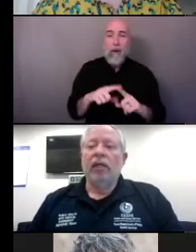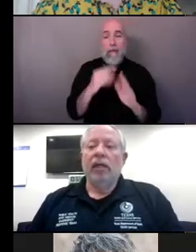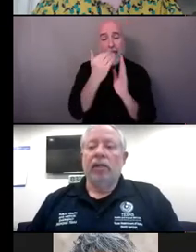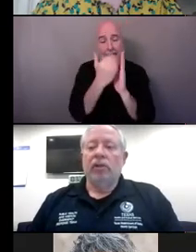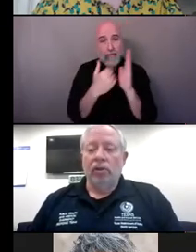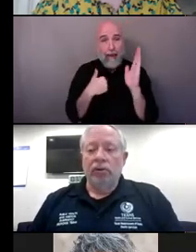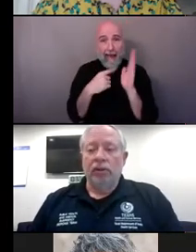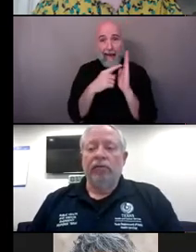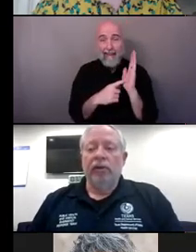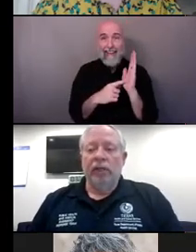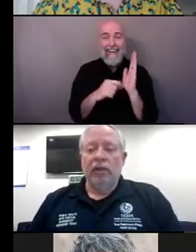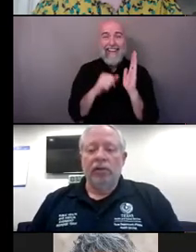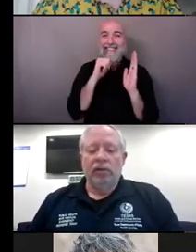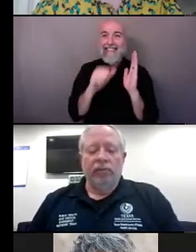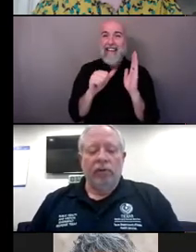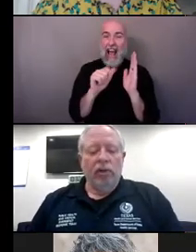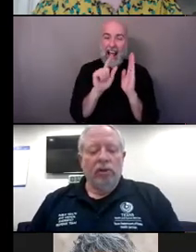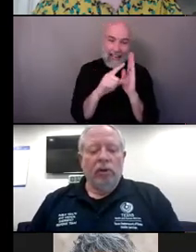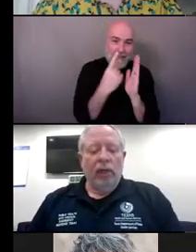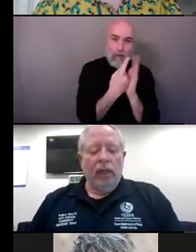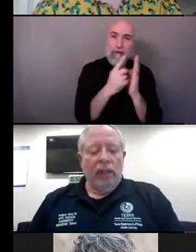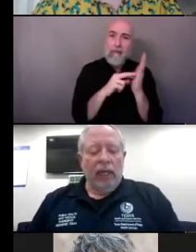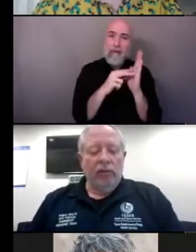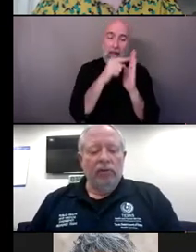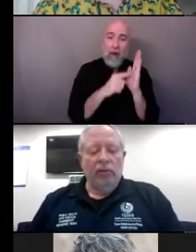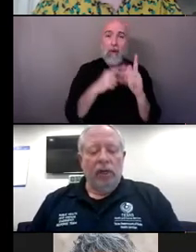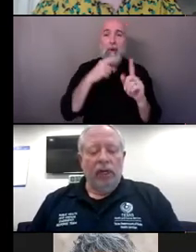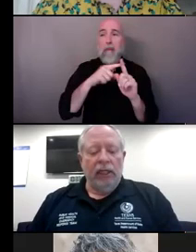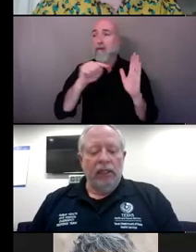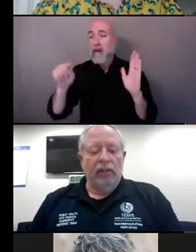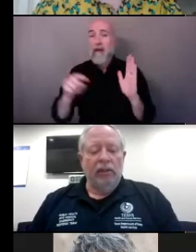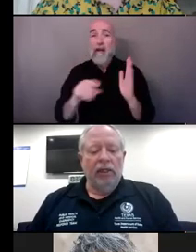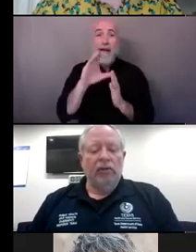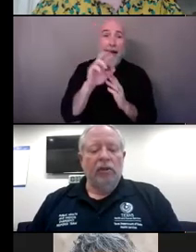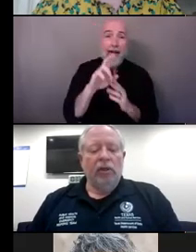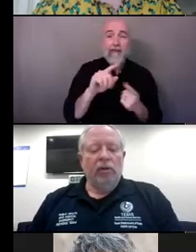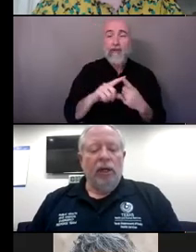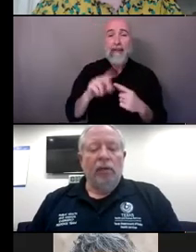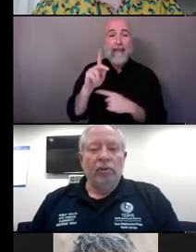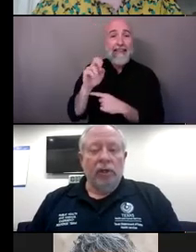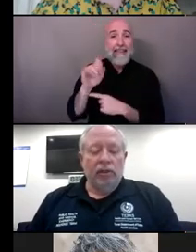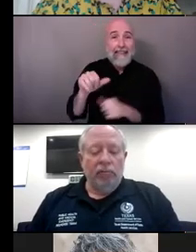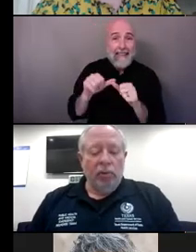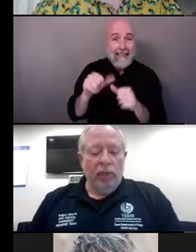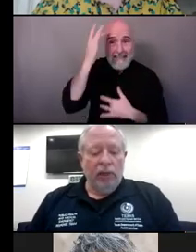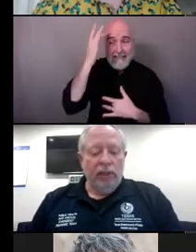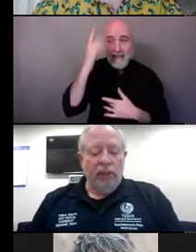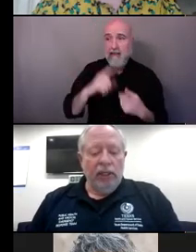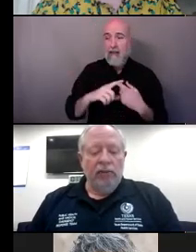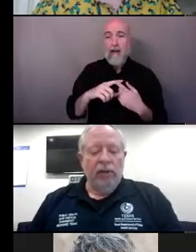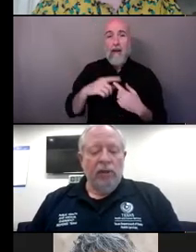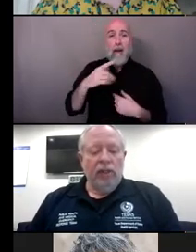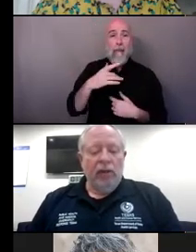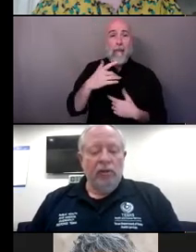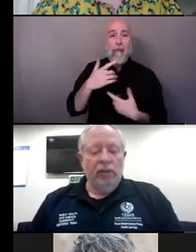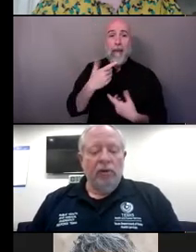that's not exclusive, it's inclusive. So cancer, chronic kidney disease, chronic obstructive pulmonary